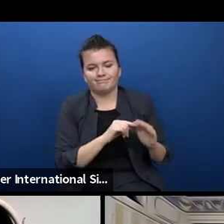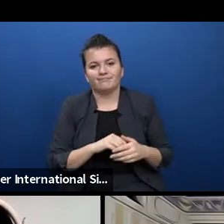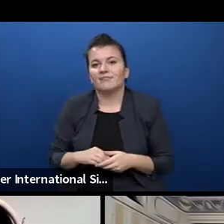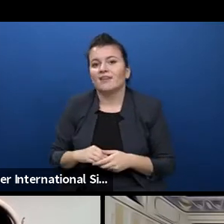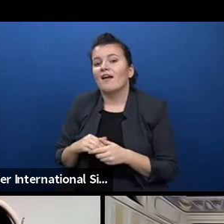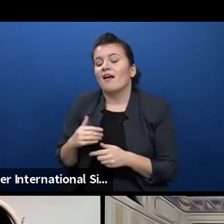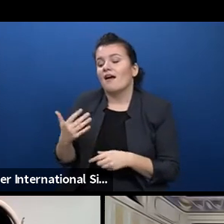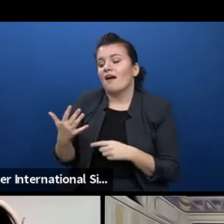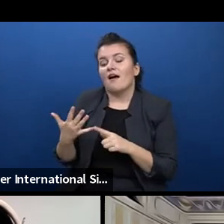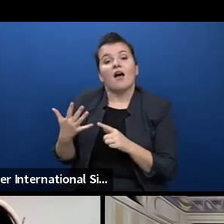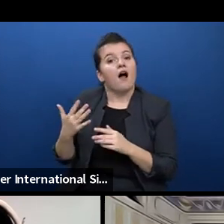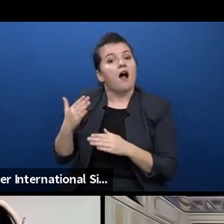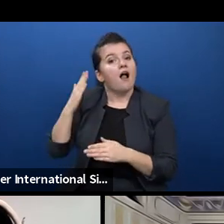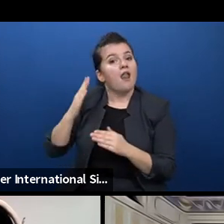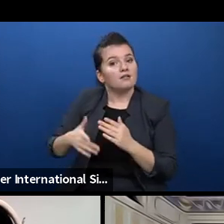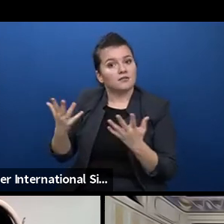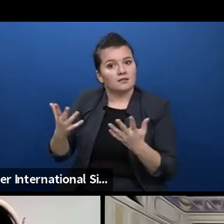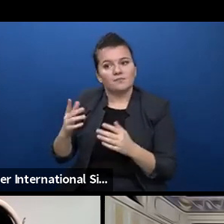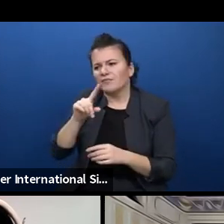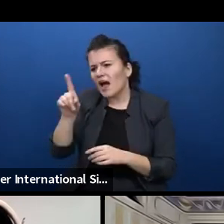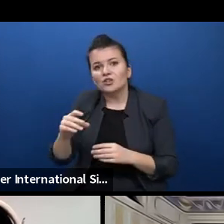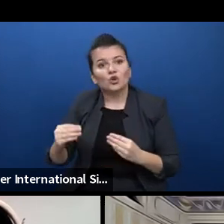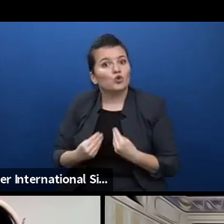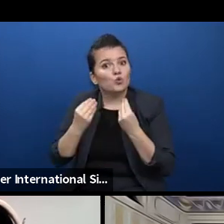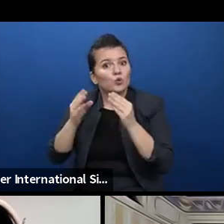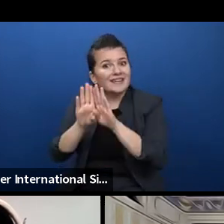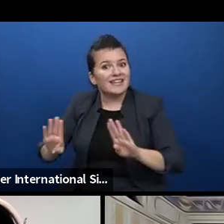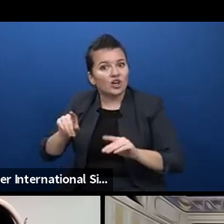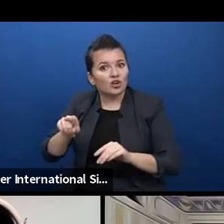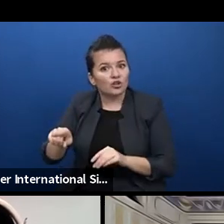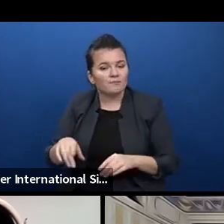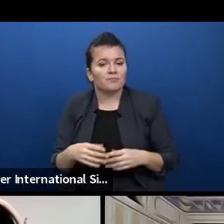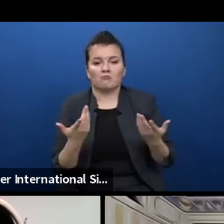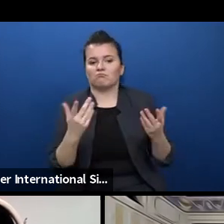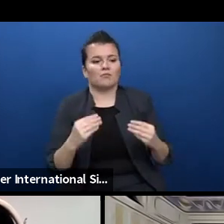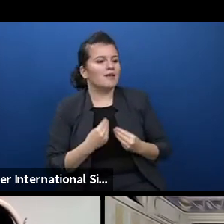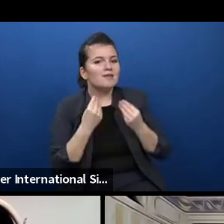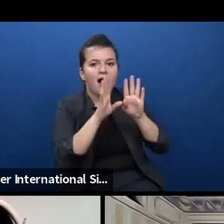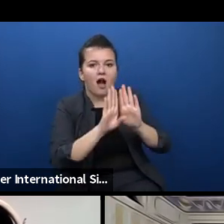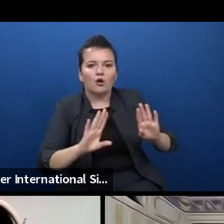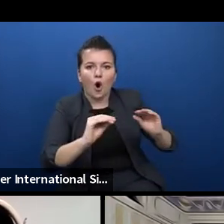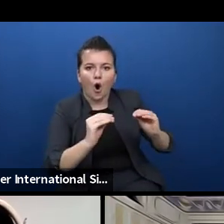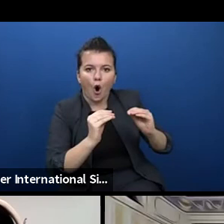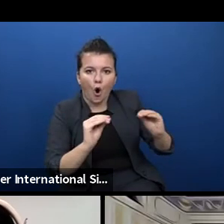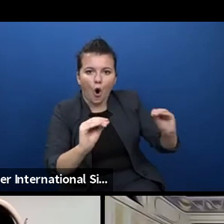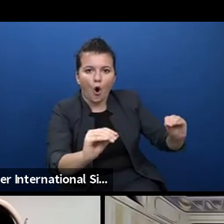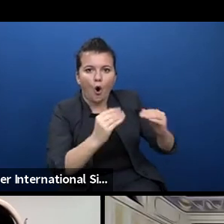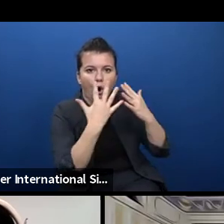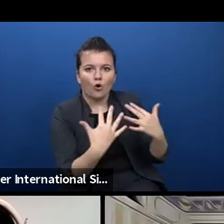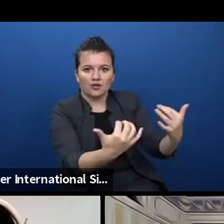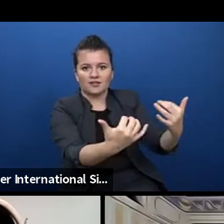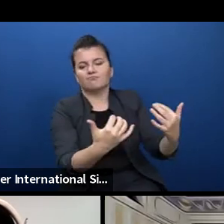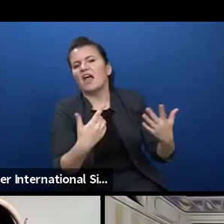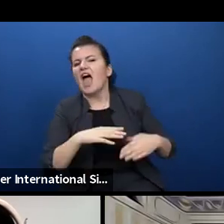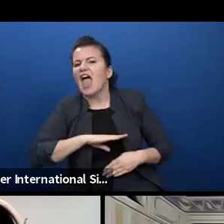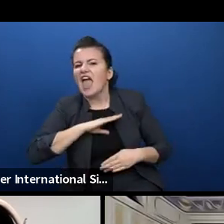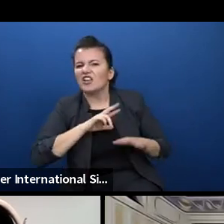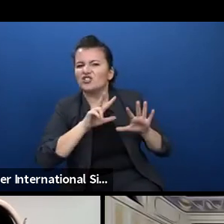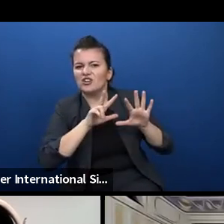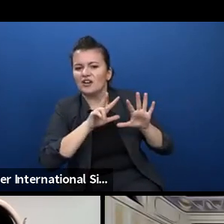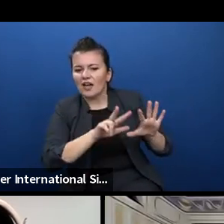Youth Theatre. Is performing arts for young audiences up to 18-year-old audiences included